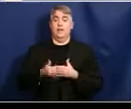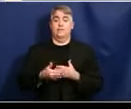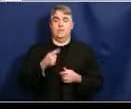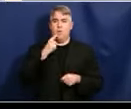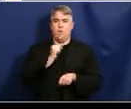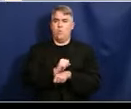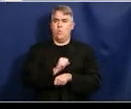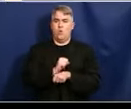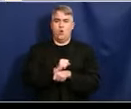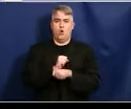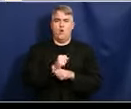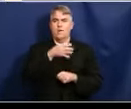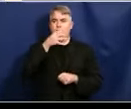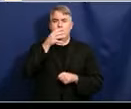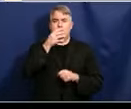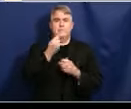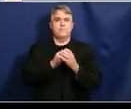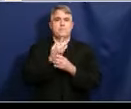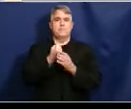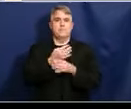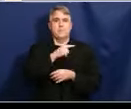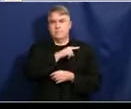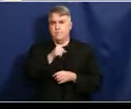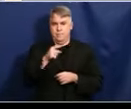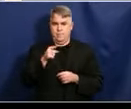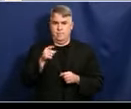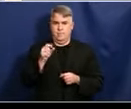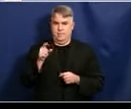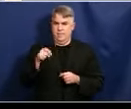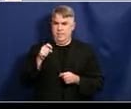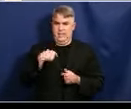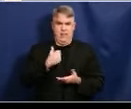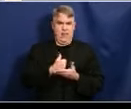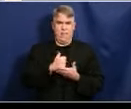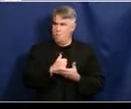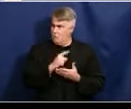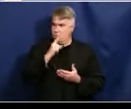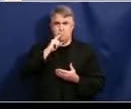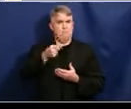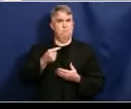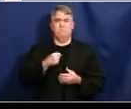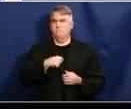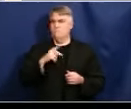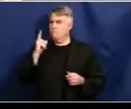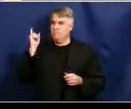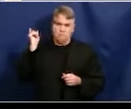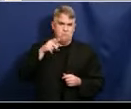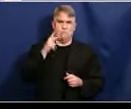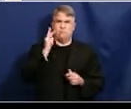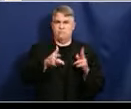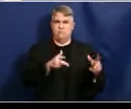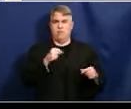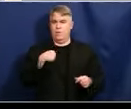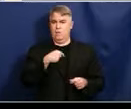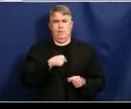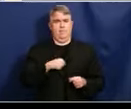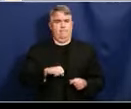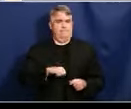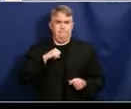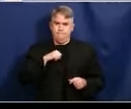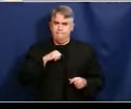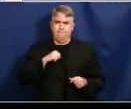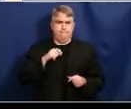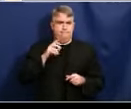the agriculture community. And this is something I think that our firefighters and paramedics are probably the most proud of. These are some of the hardest